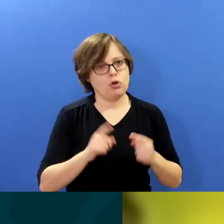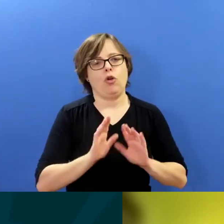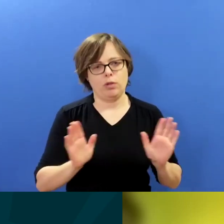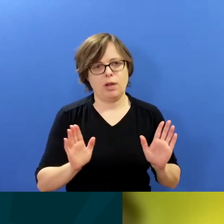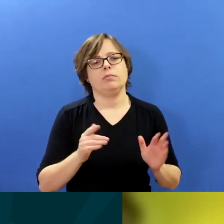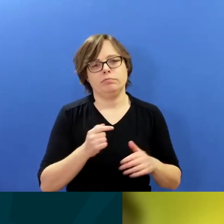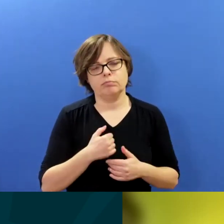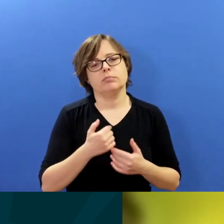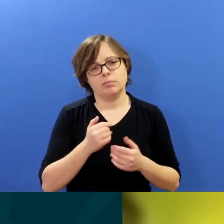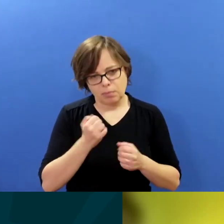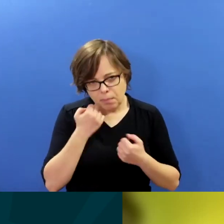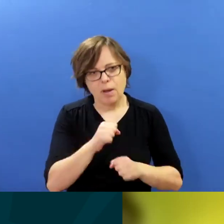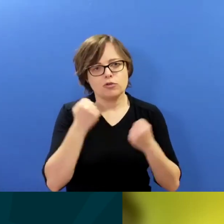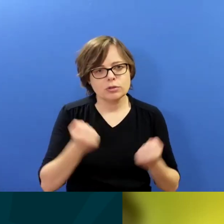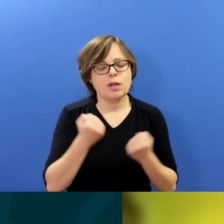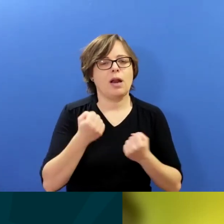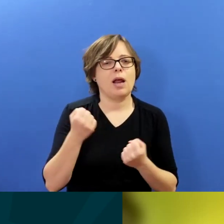Poland,